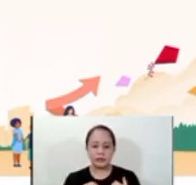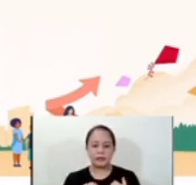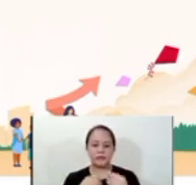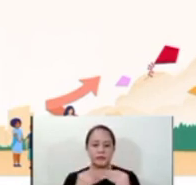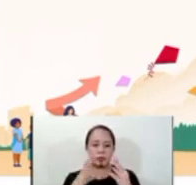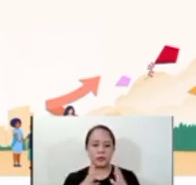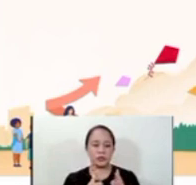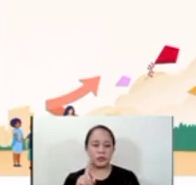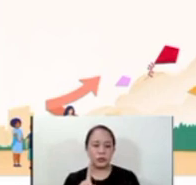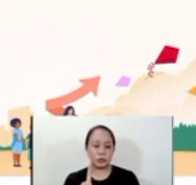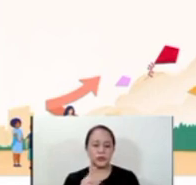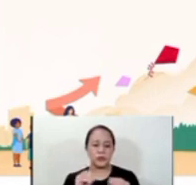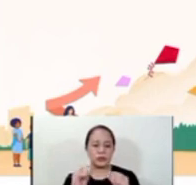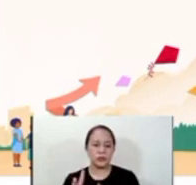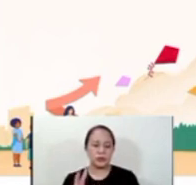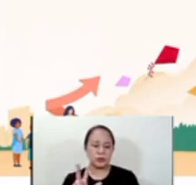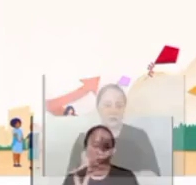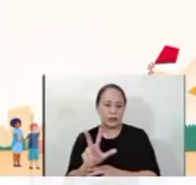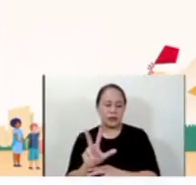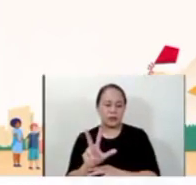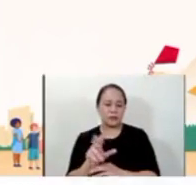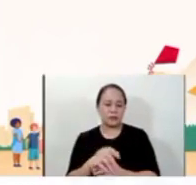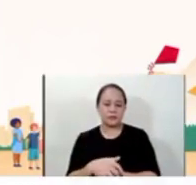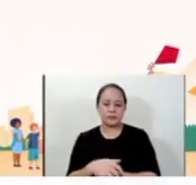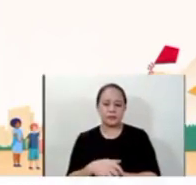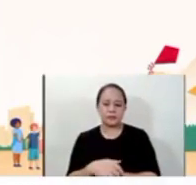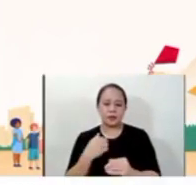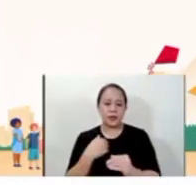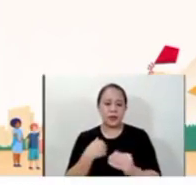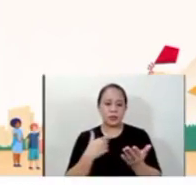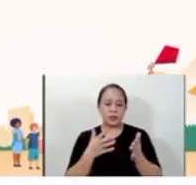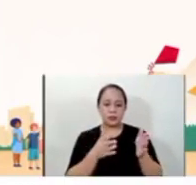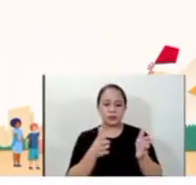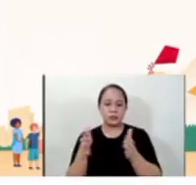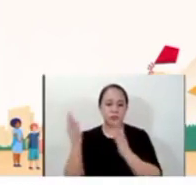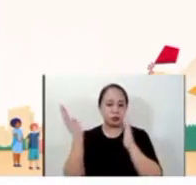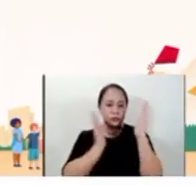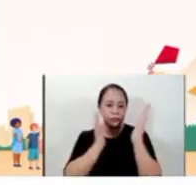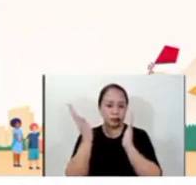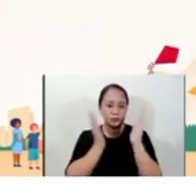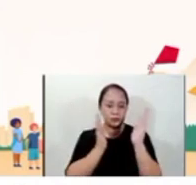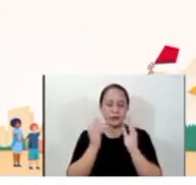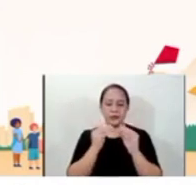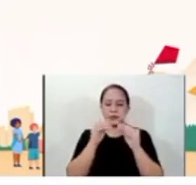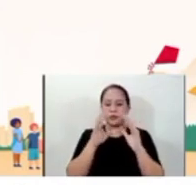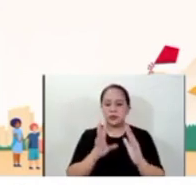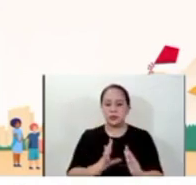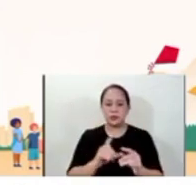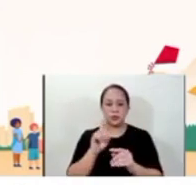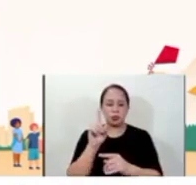1 to teacher 3 items as the median years in service from teacher 1